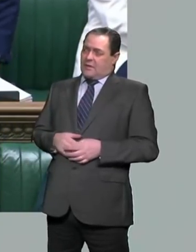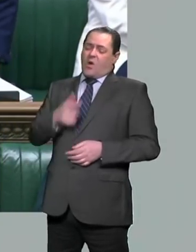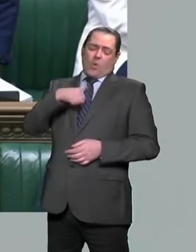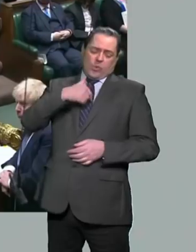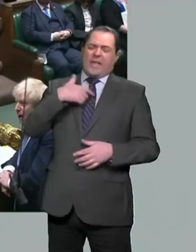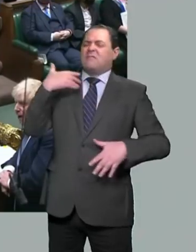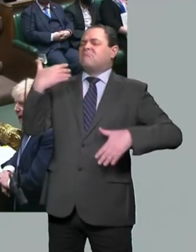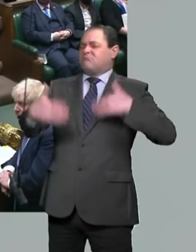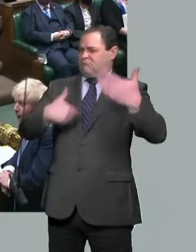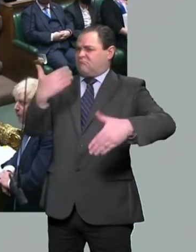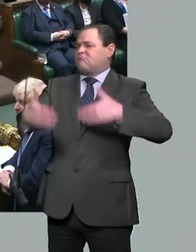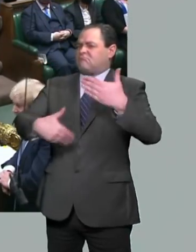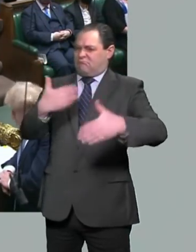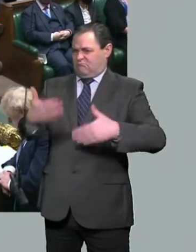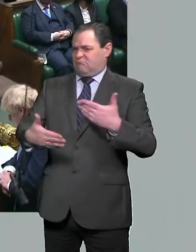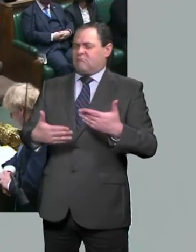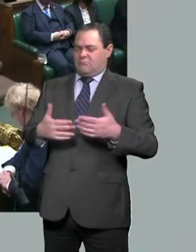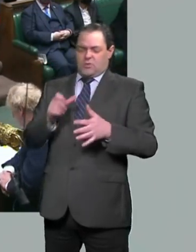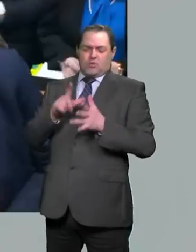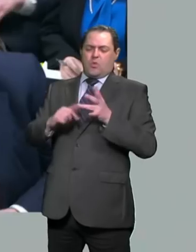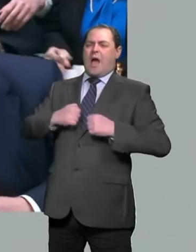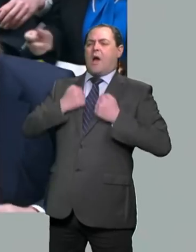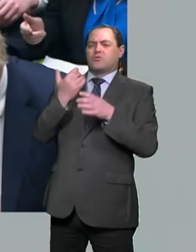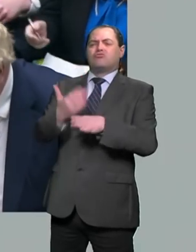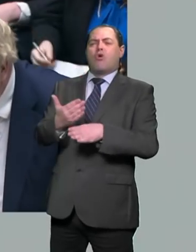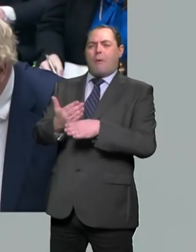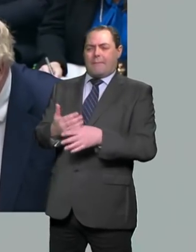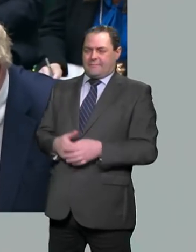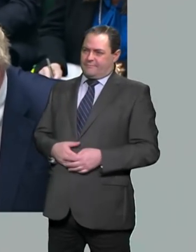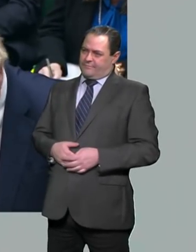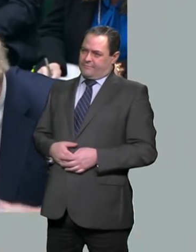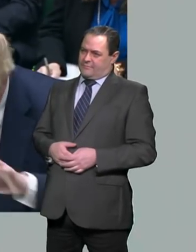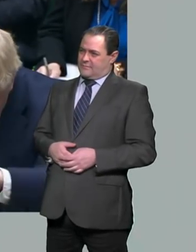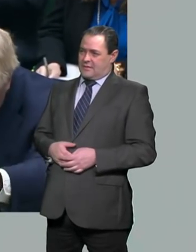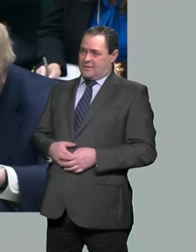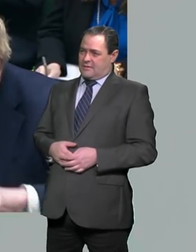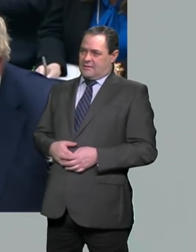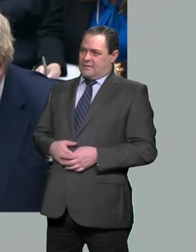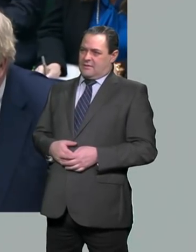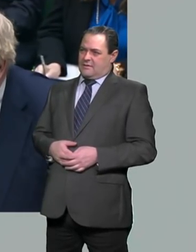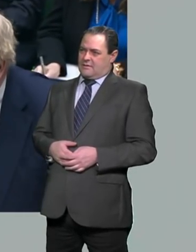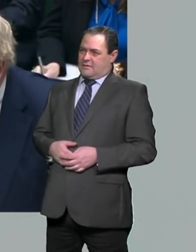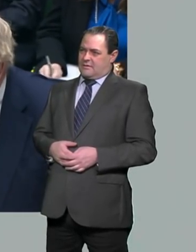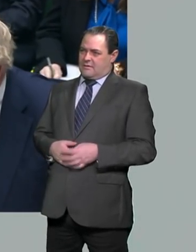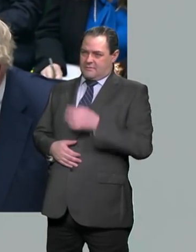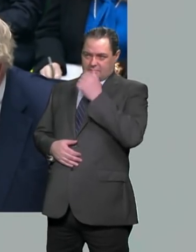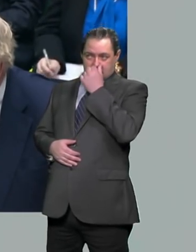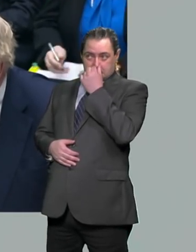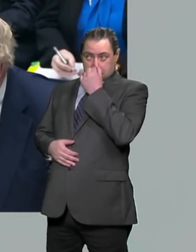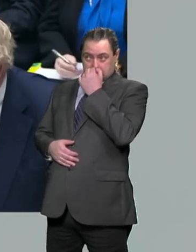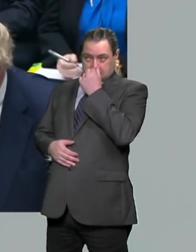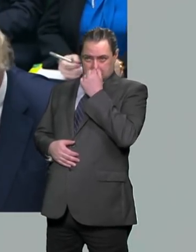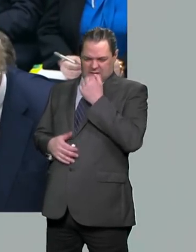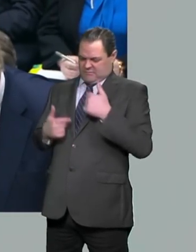getting on with the job, Mr. Speaker. And just in the last few days, and of course, I think it's